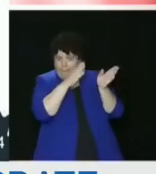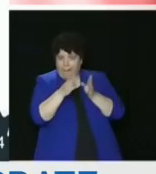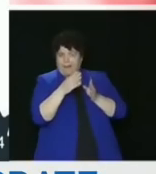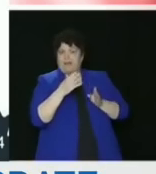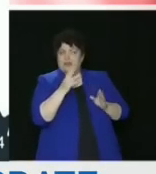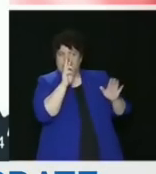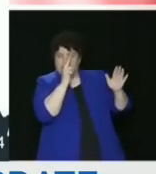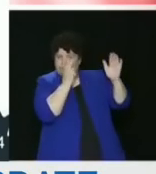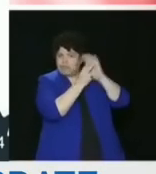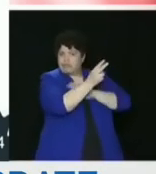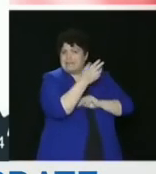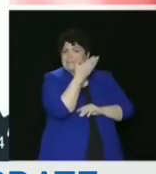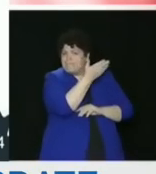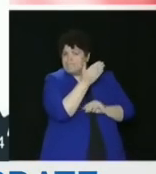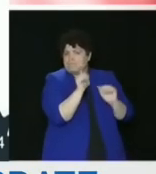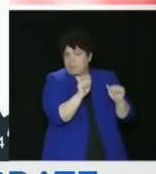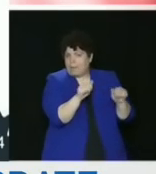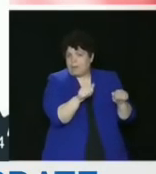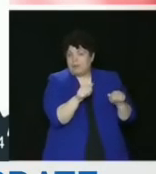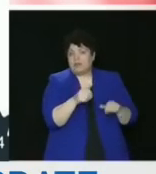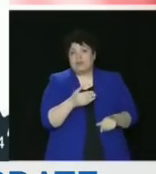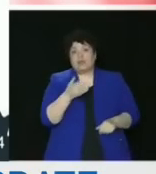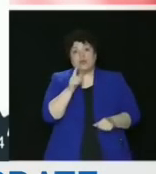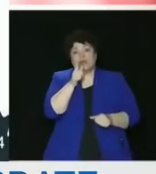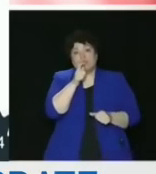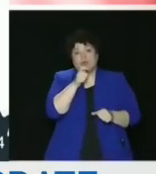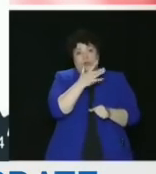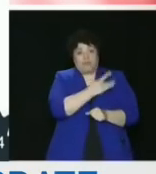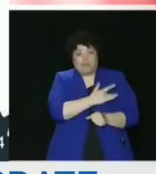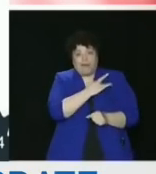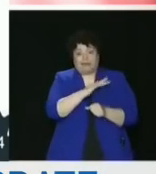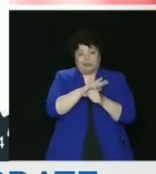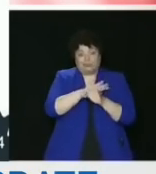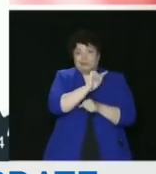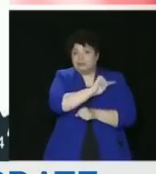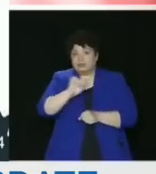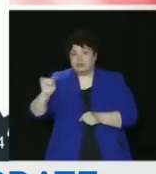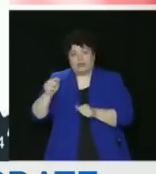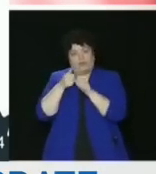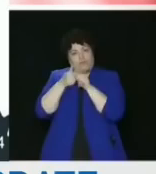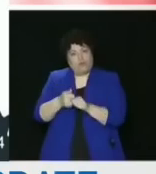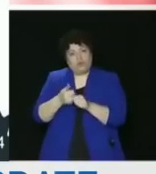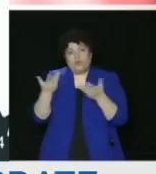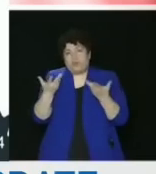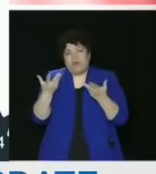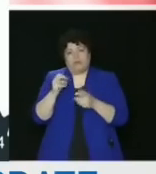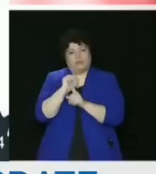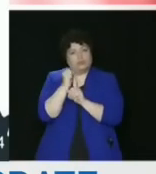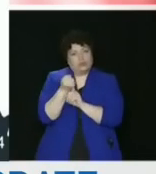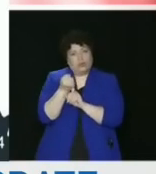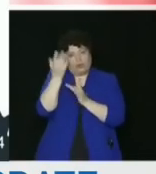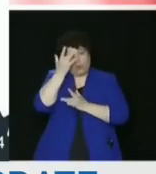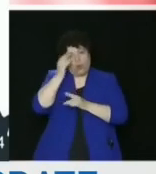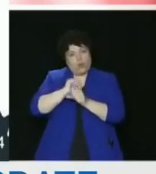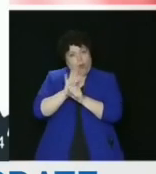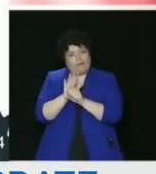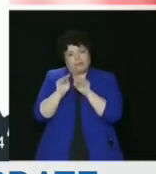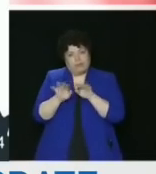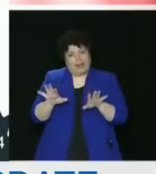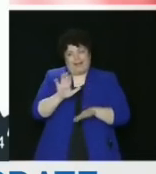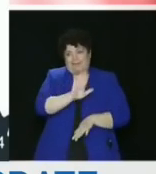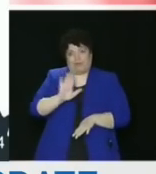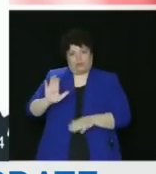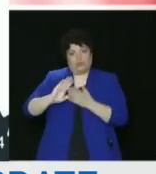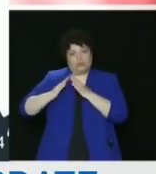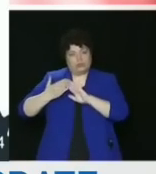decisions about lifting restrictive public health measures based on data and their own local circumstances. There are many factors that